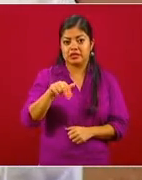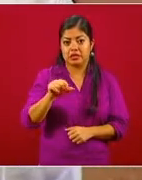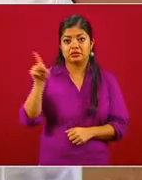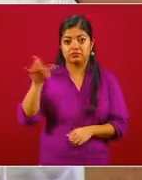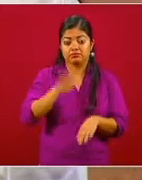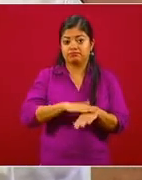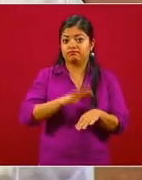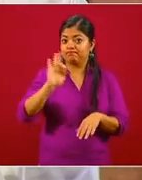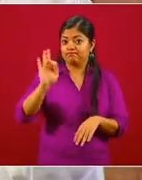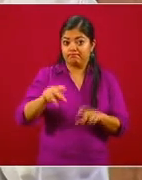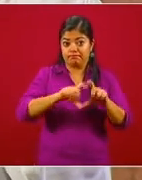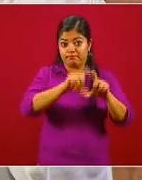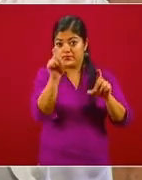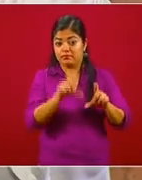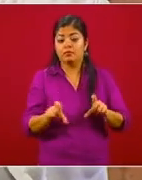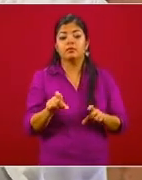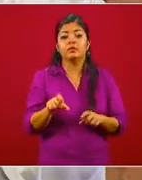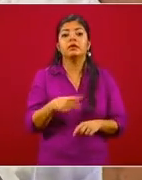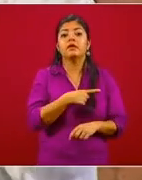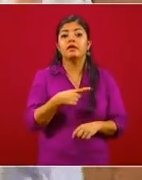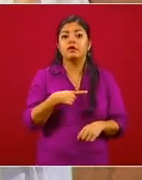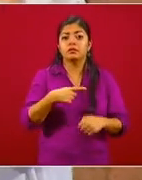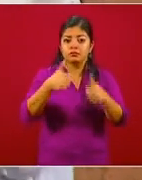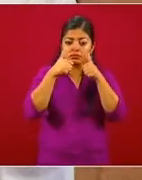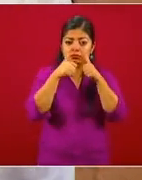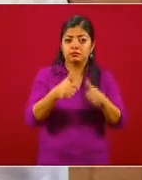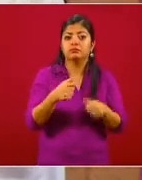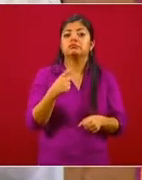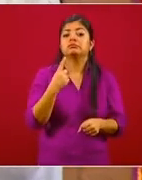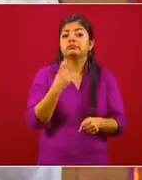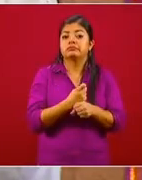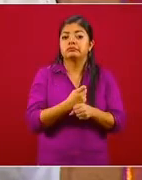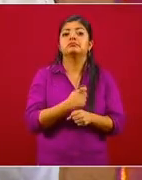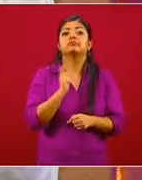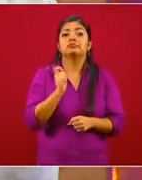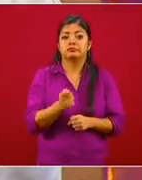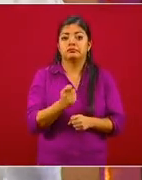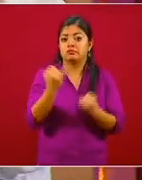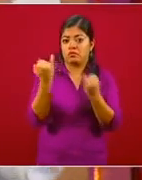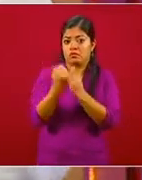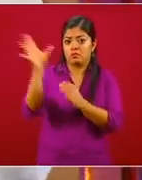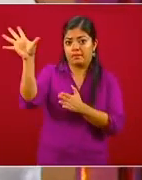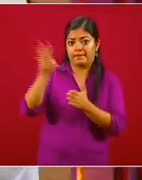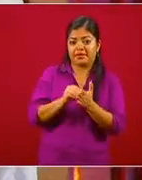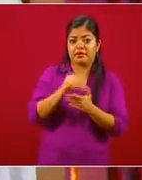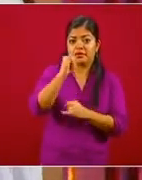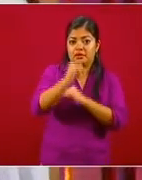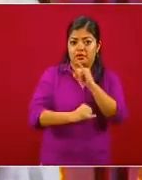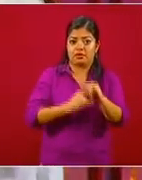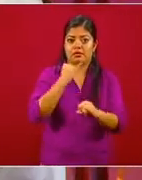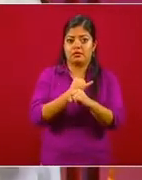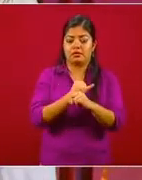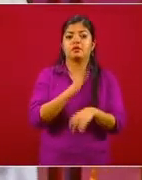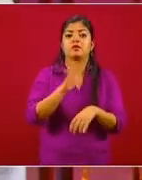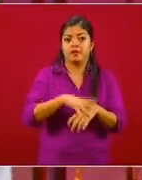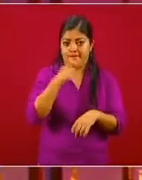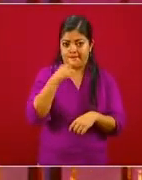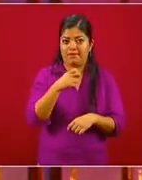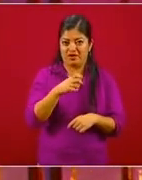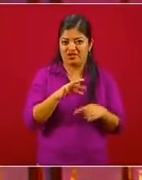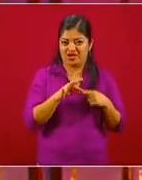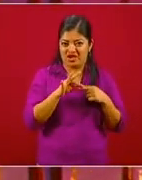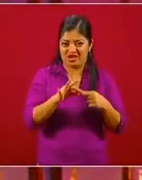all federal institutions. Any work that is carried out has to be based on international